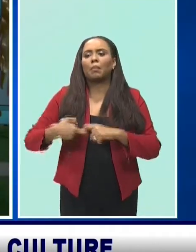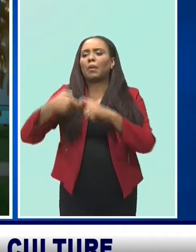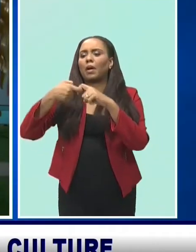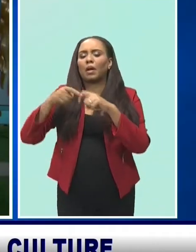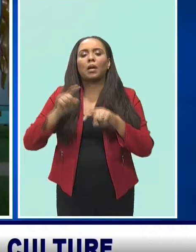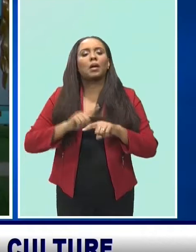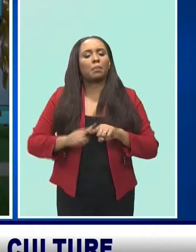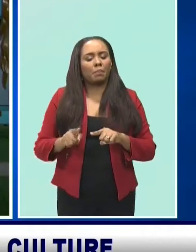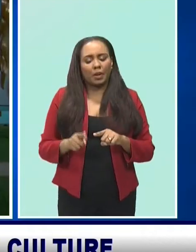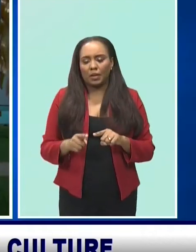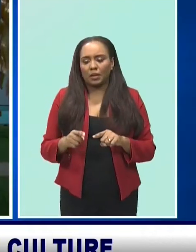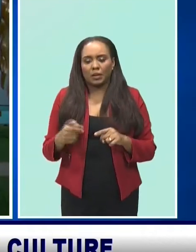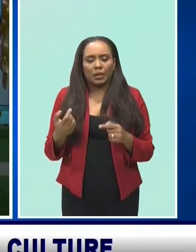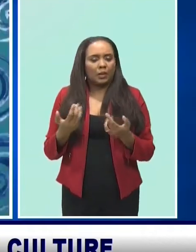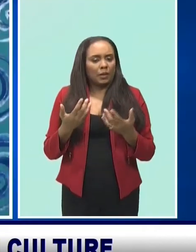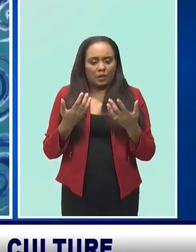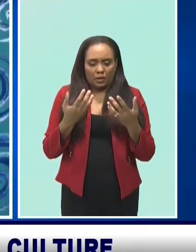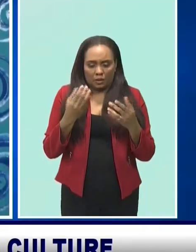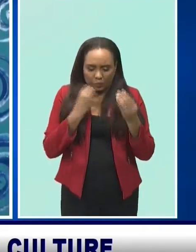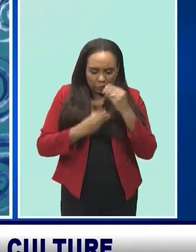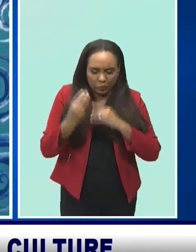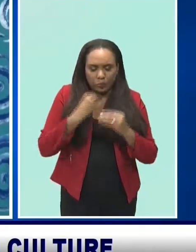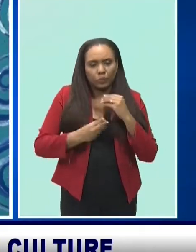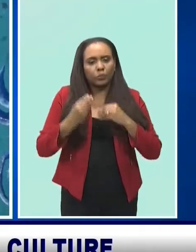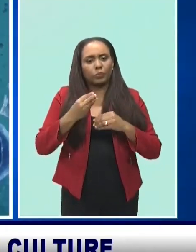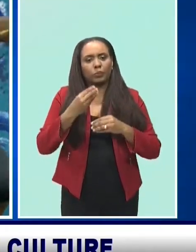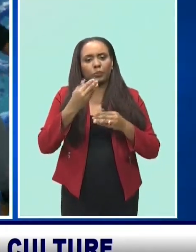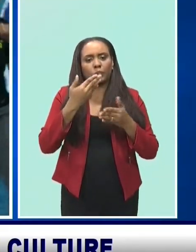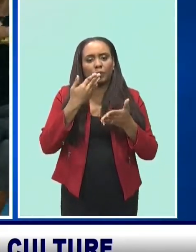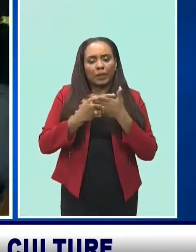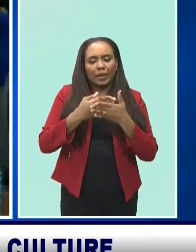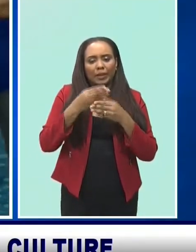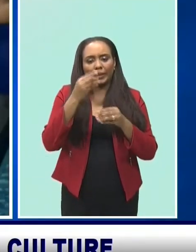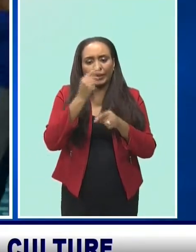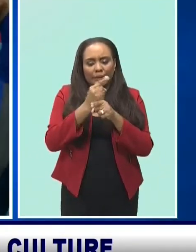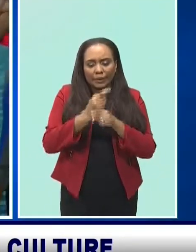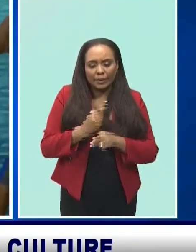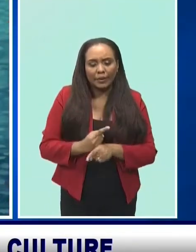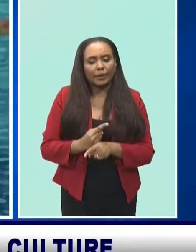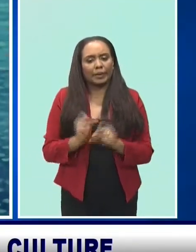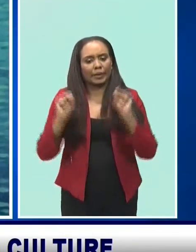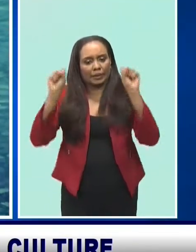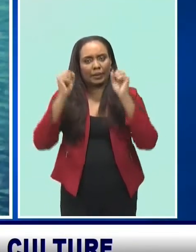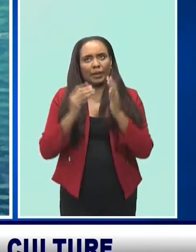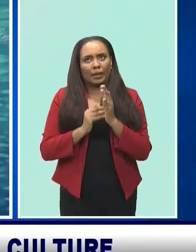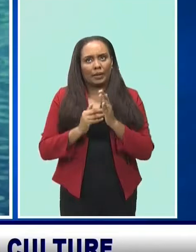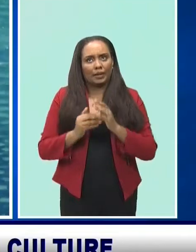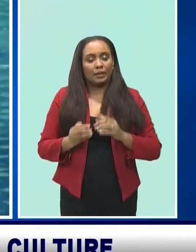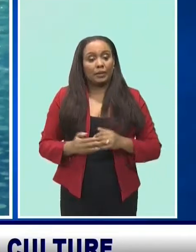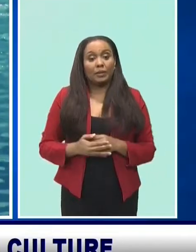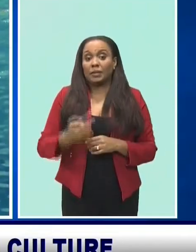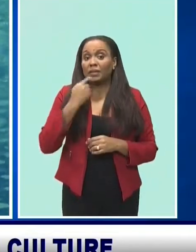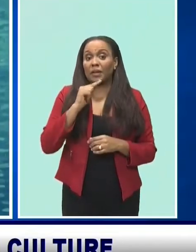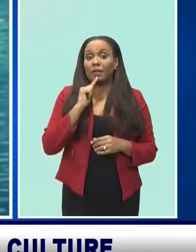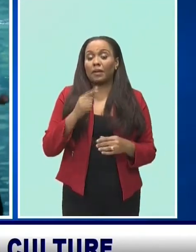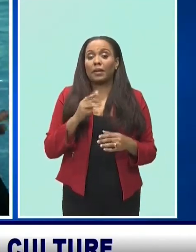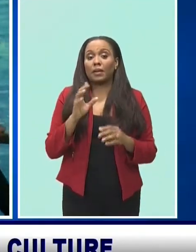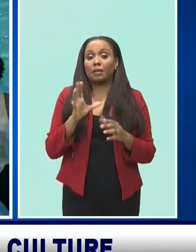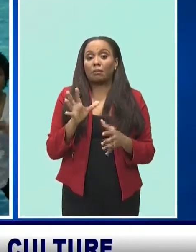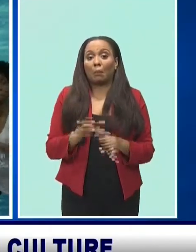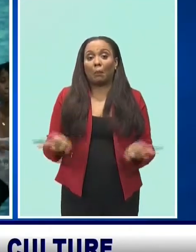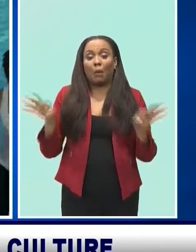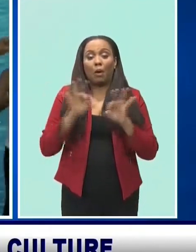there. Get back up and get moving. Ms. Collamore explains why she found it important to fuse fitness with